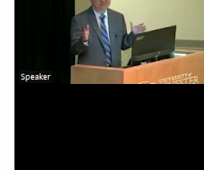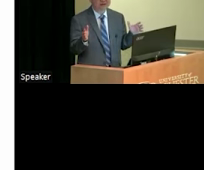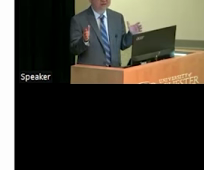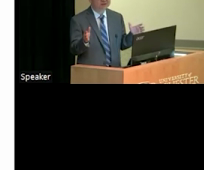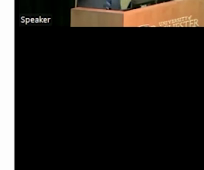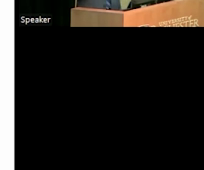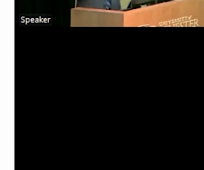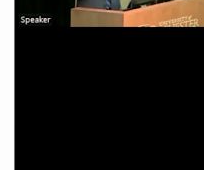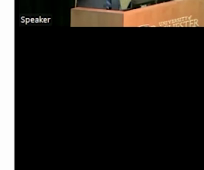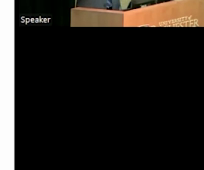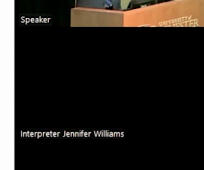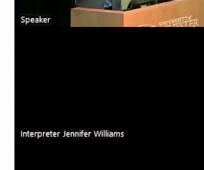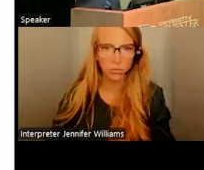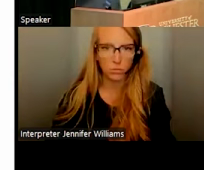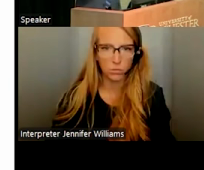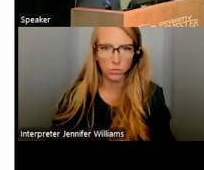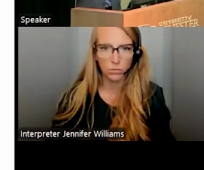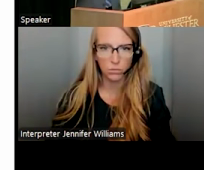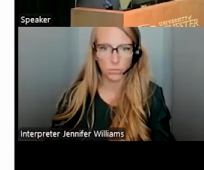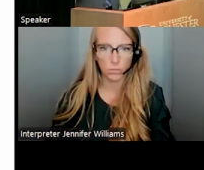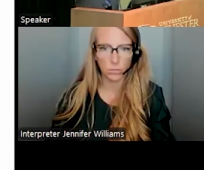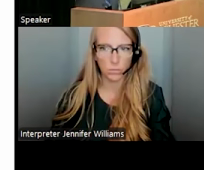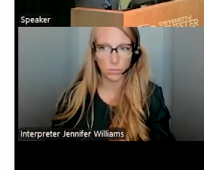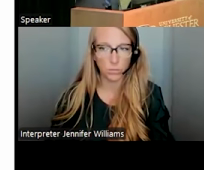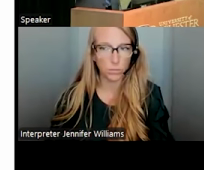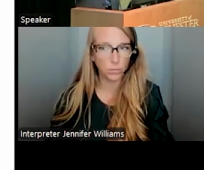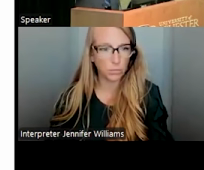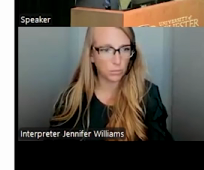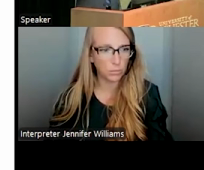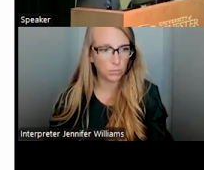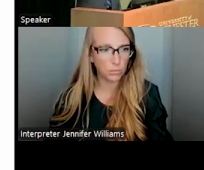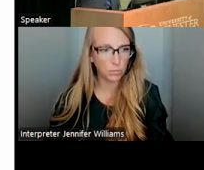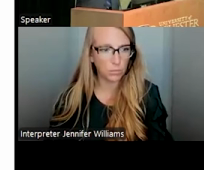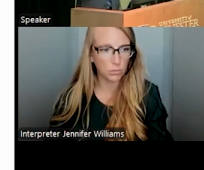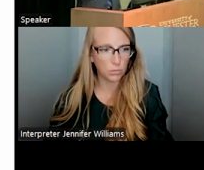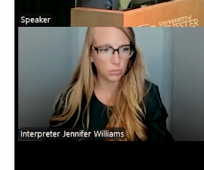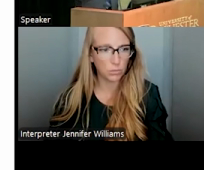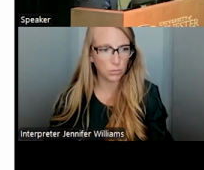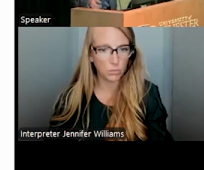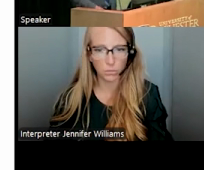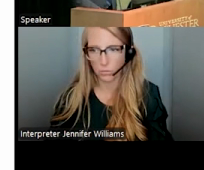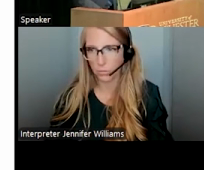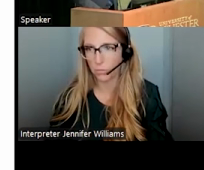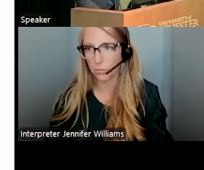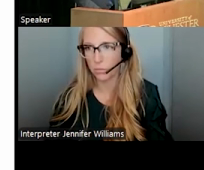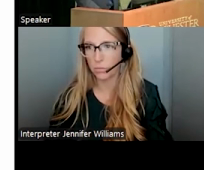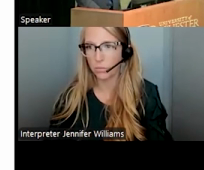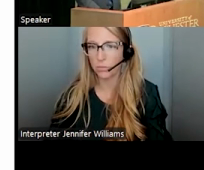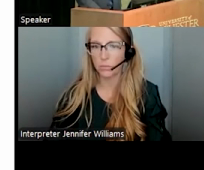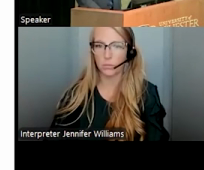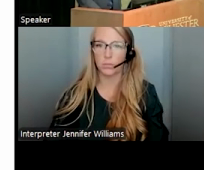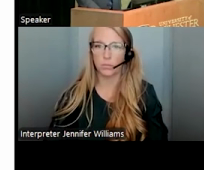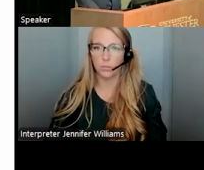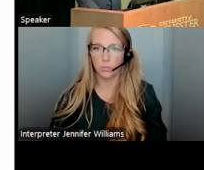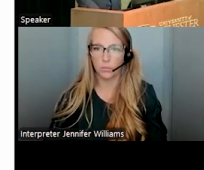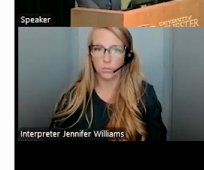our department is until you go outside of our department. Now, when I first came to our department 7 years ago, I quickly